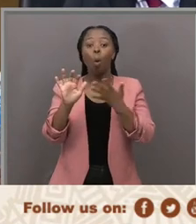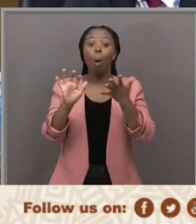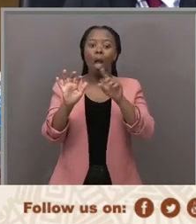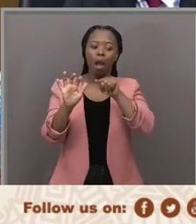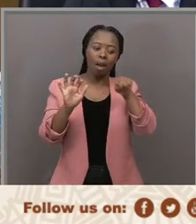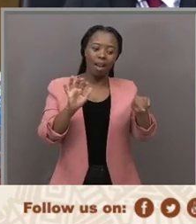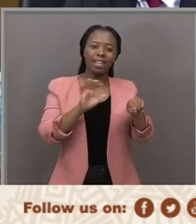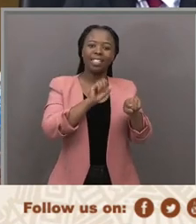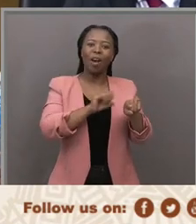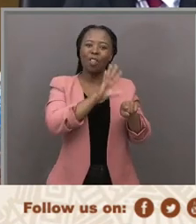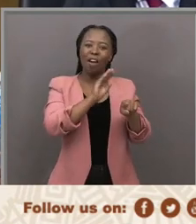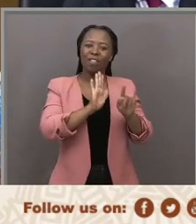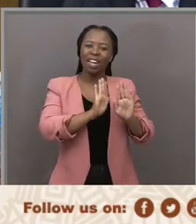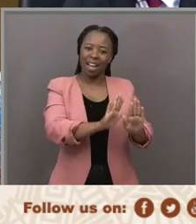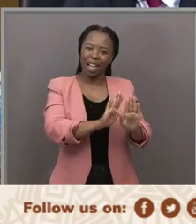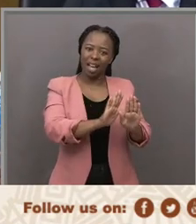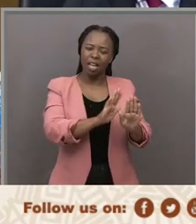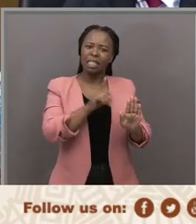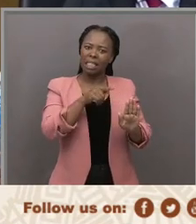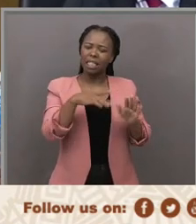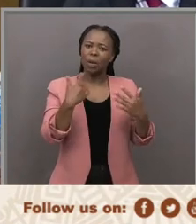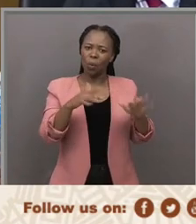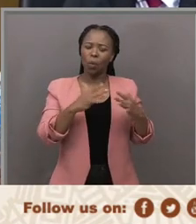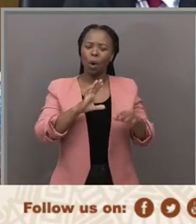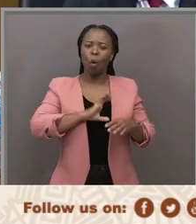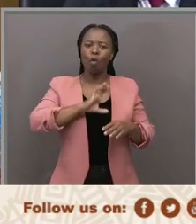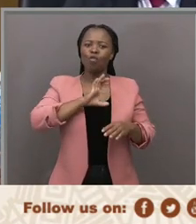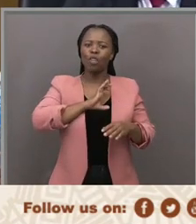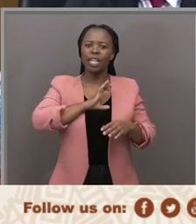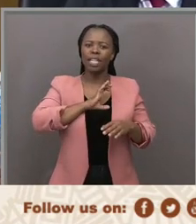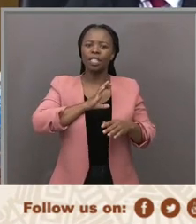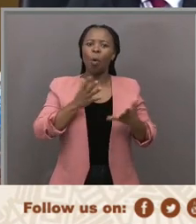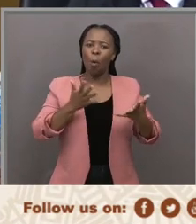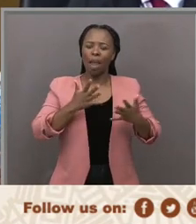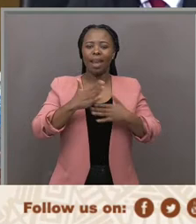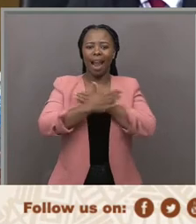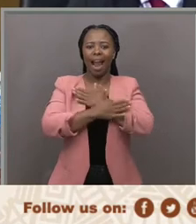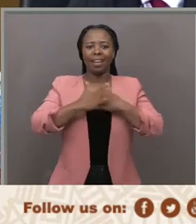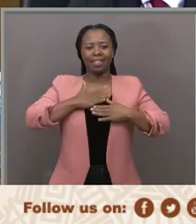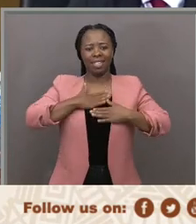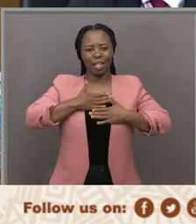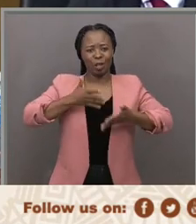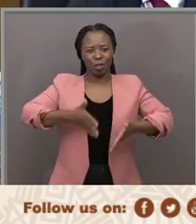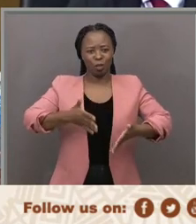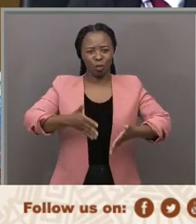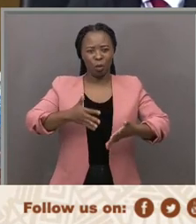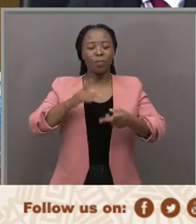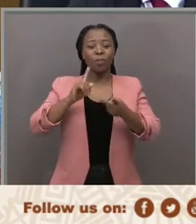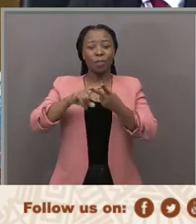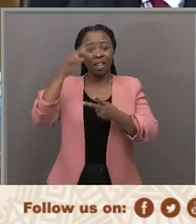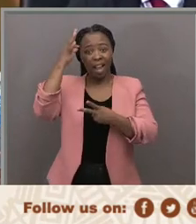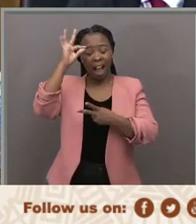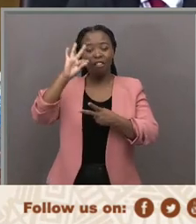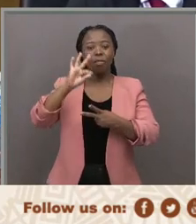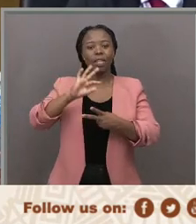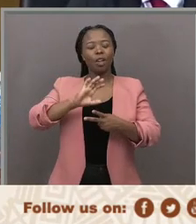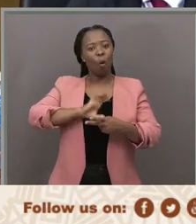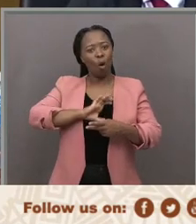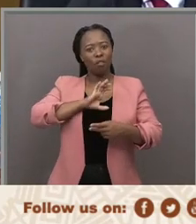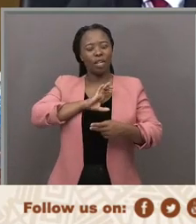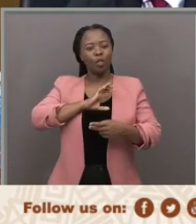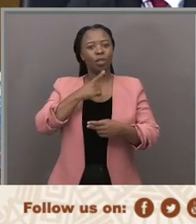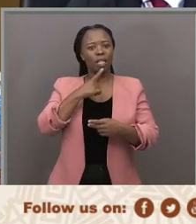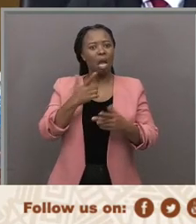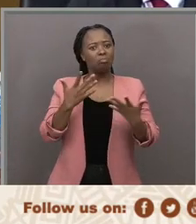powerful statement of confidence on our country and confidence that government can move with speed and